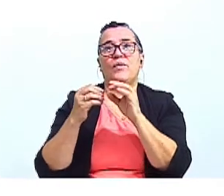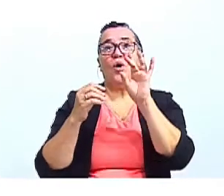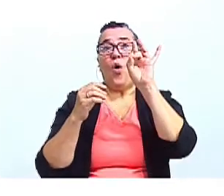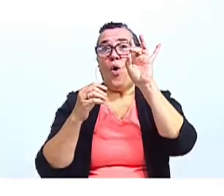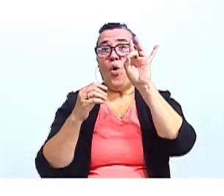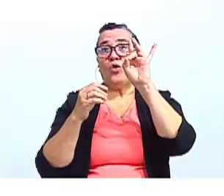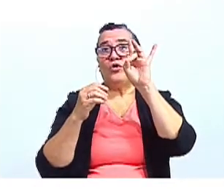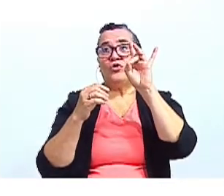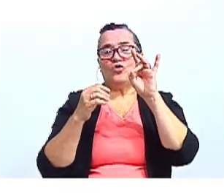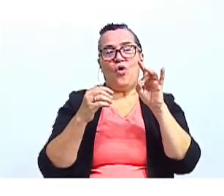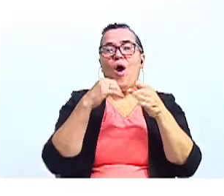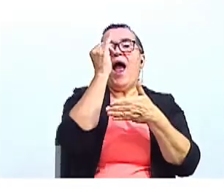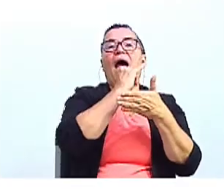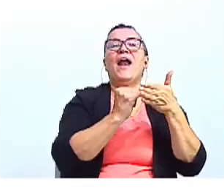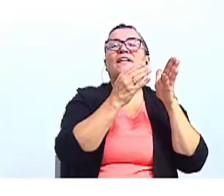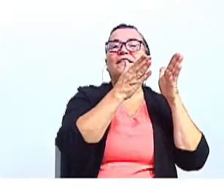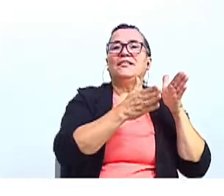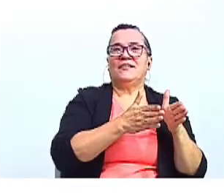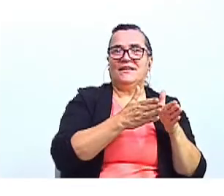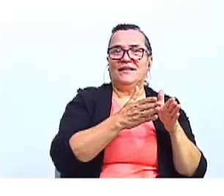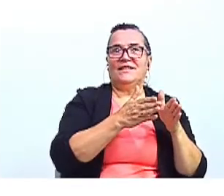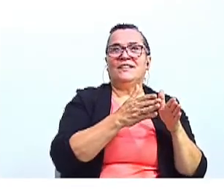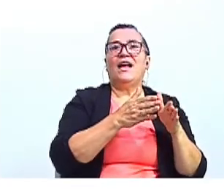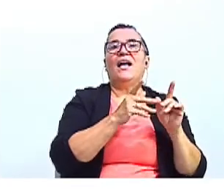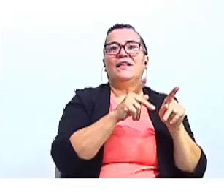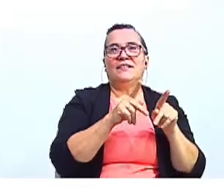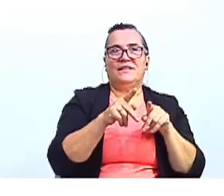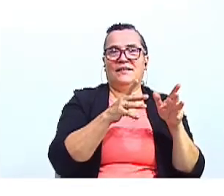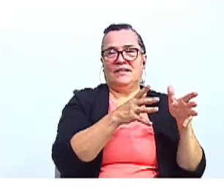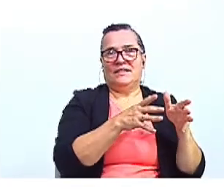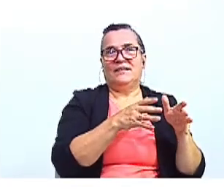8, the artists. Very good.